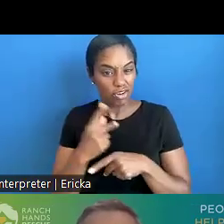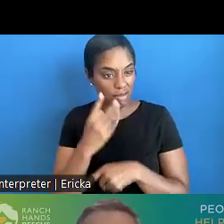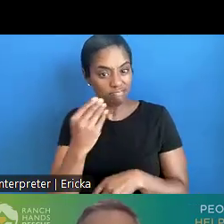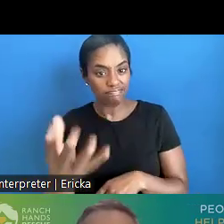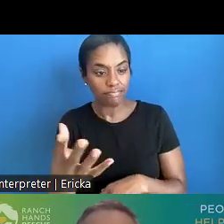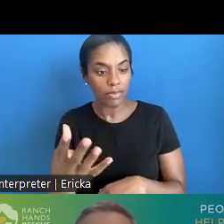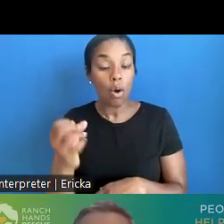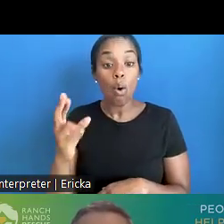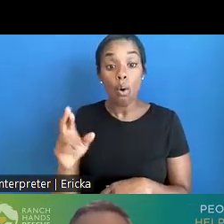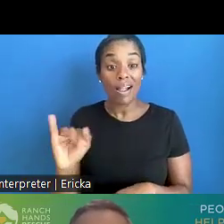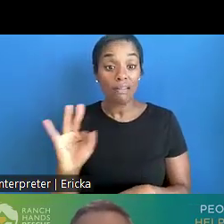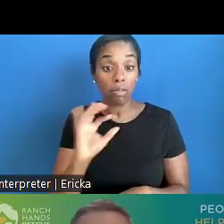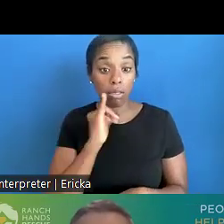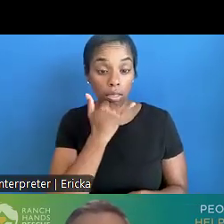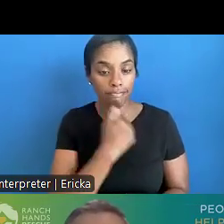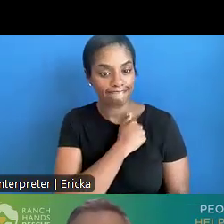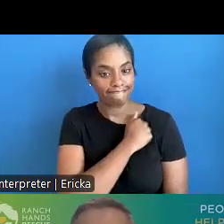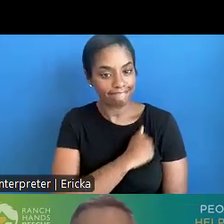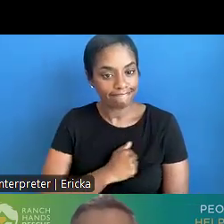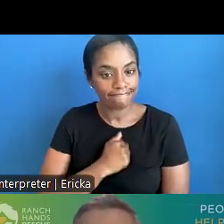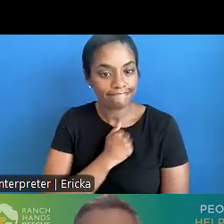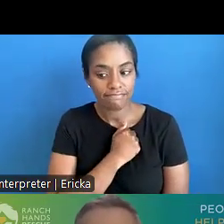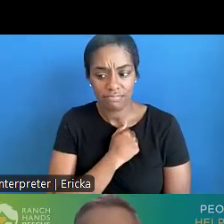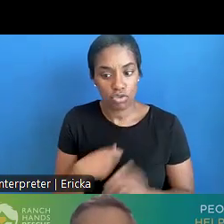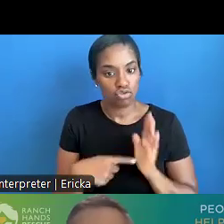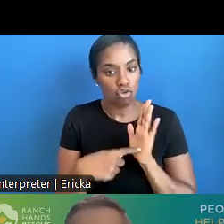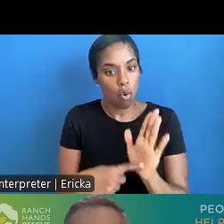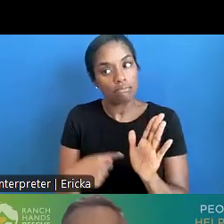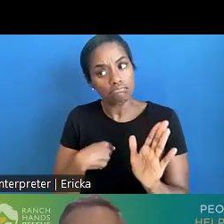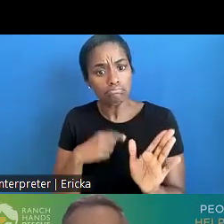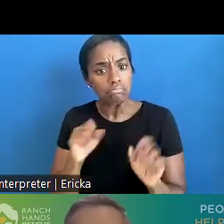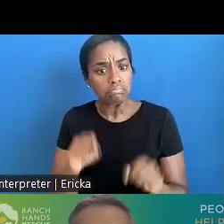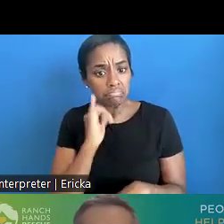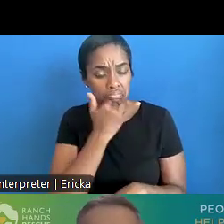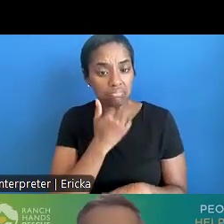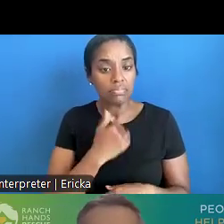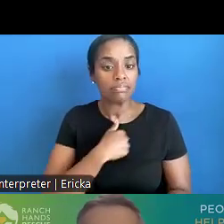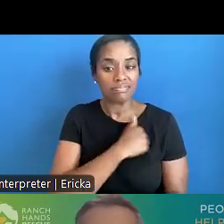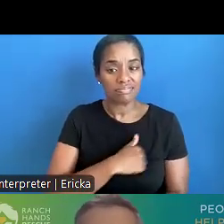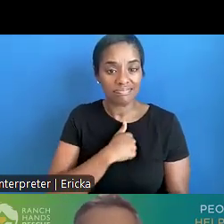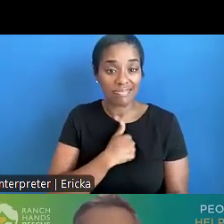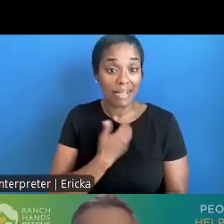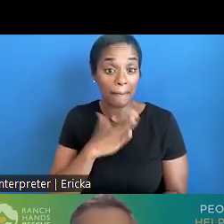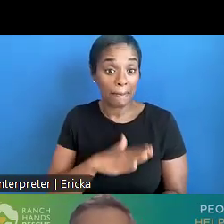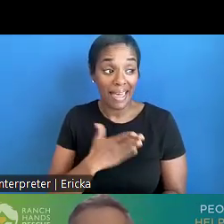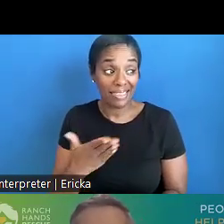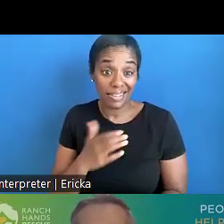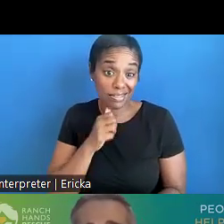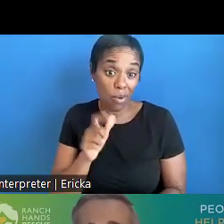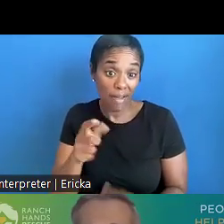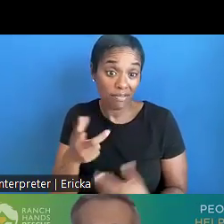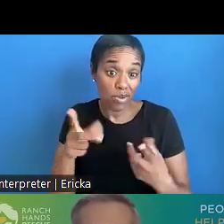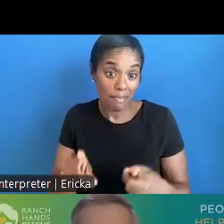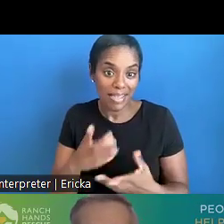mistake and showing them, demonstrating you can make a mistake, you can own it, you can apologize, and bad things don't happen. That's part of how